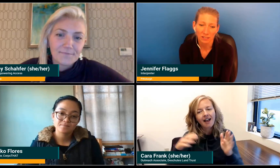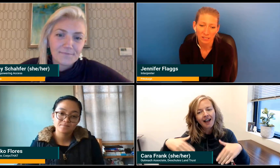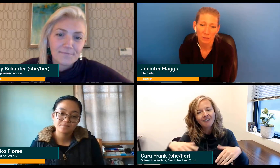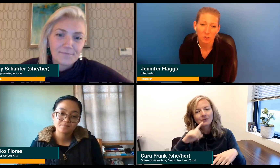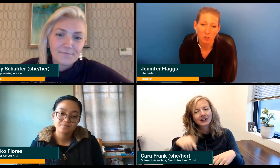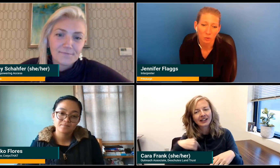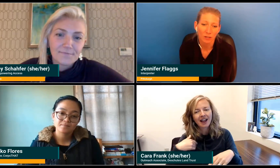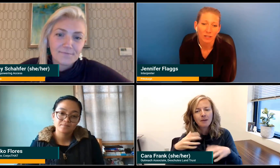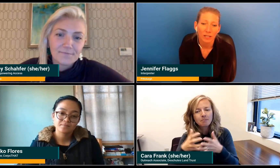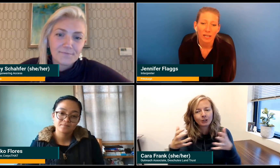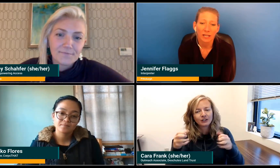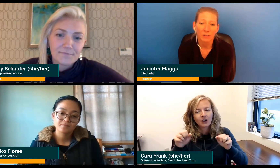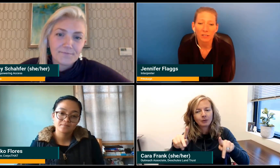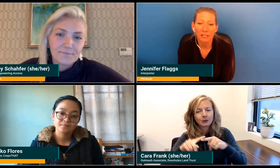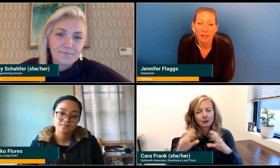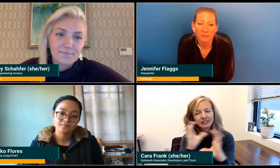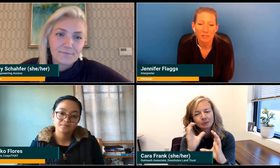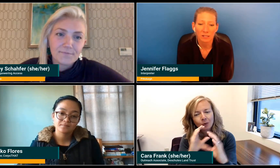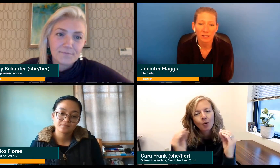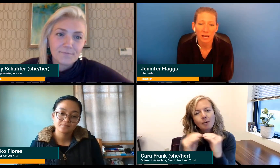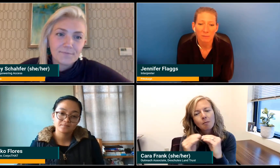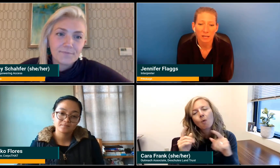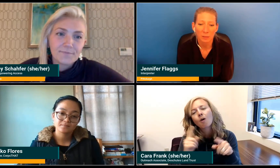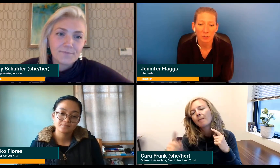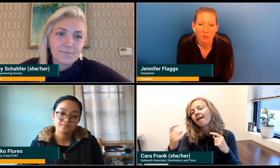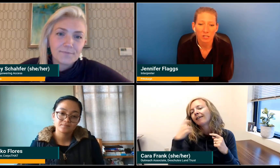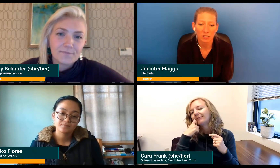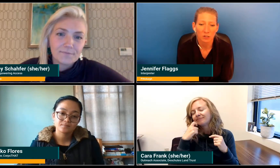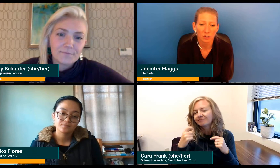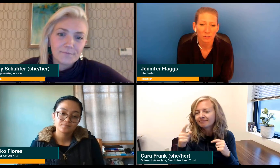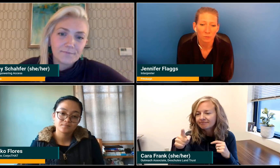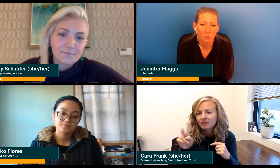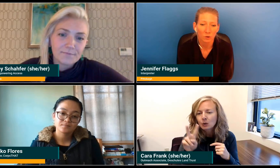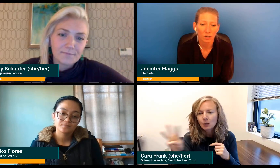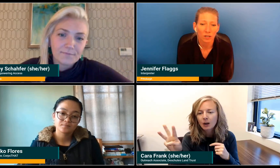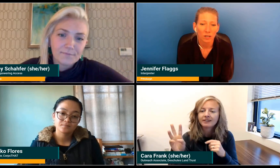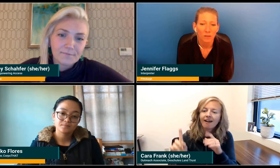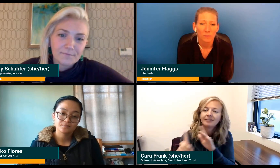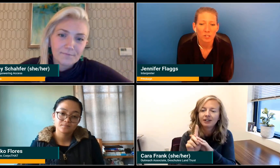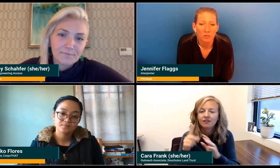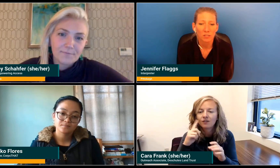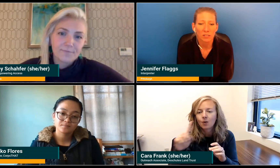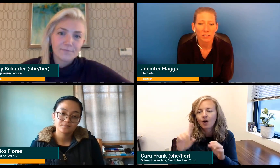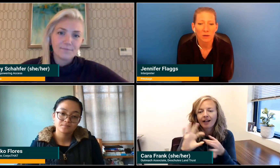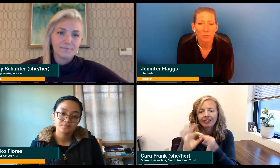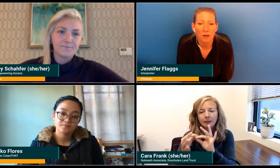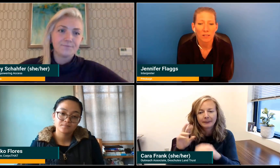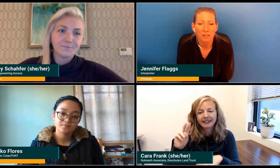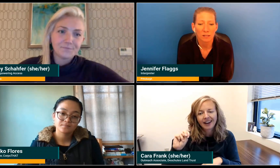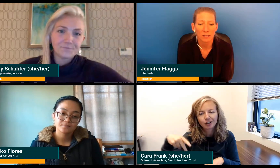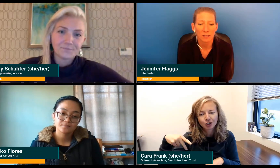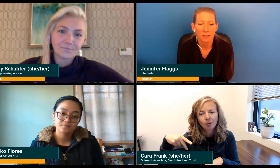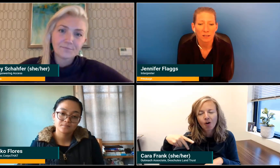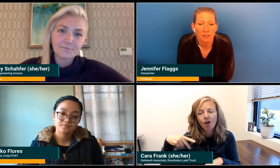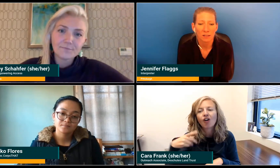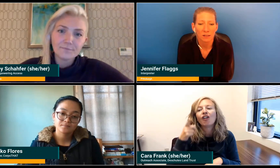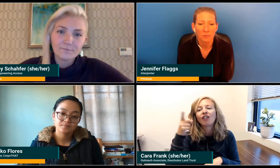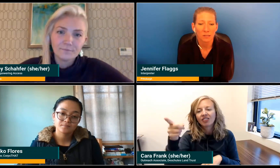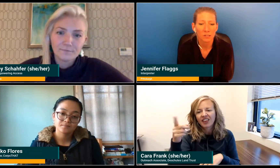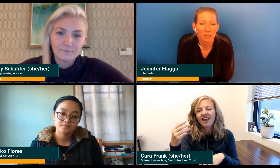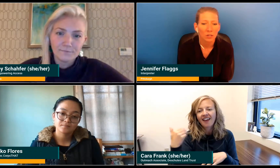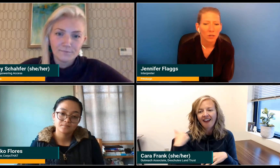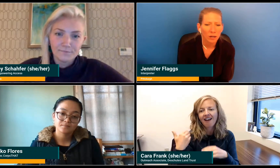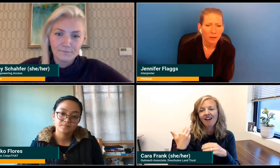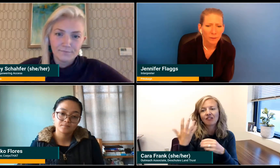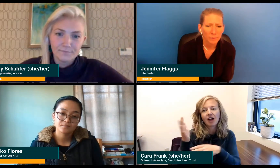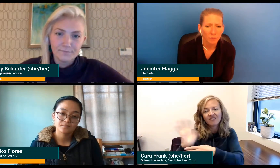an exceptional one, and I really haven't had many opportunities to look for more. But just recently out west, the